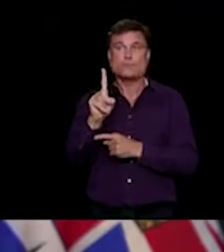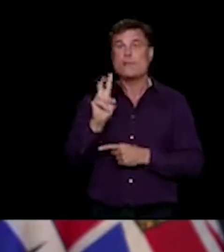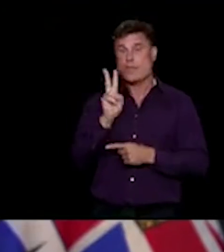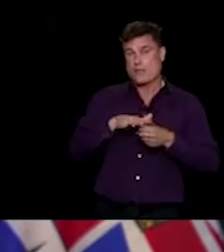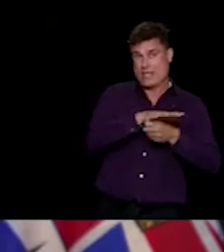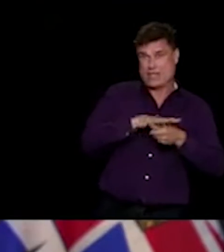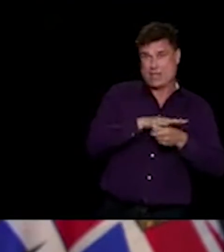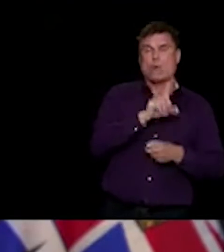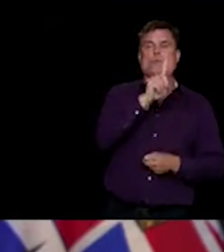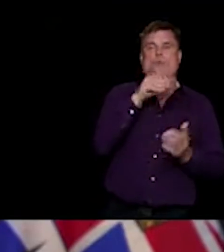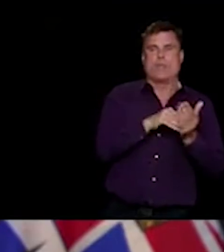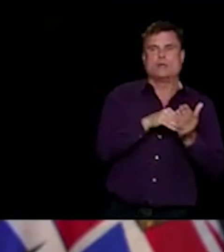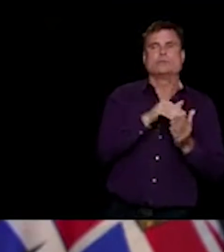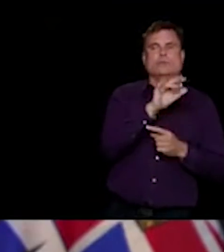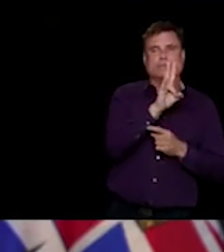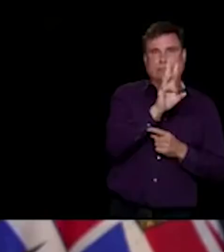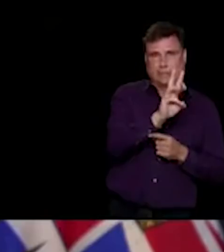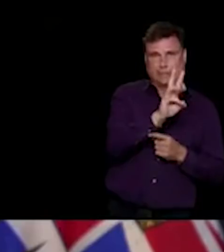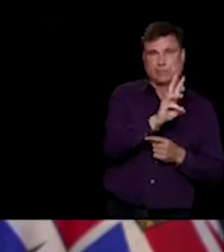in the Vancouver Coastal Health Region,